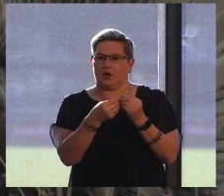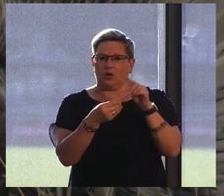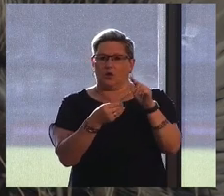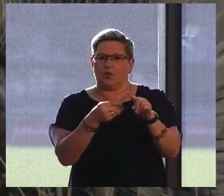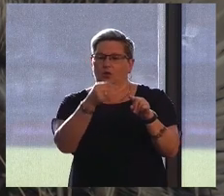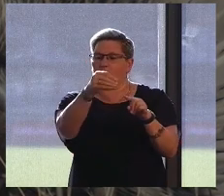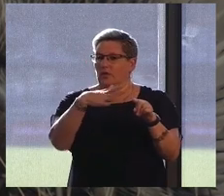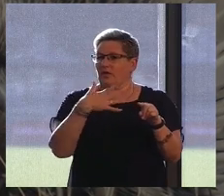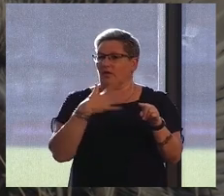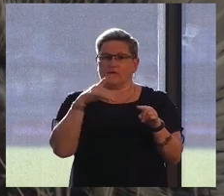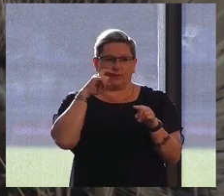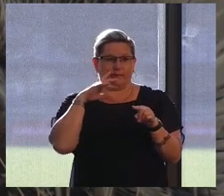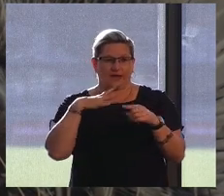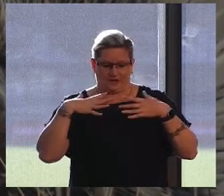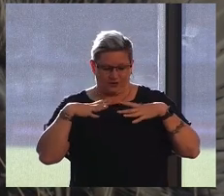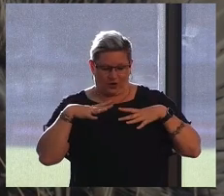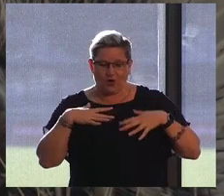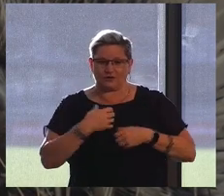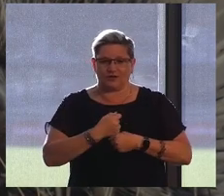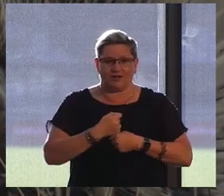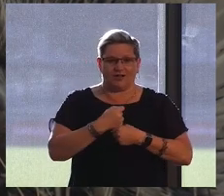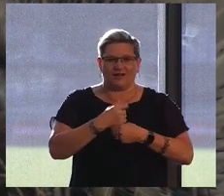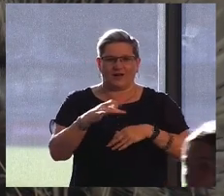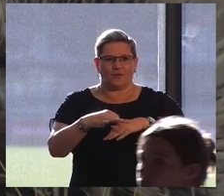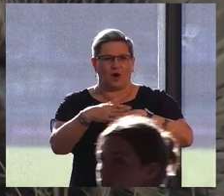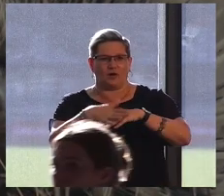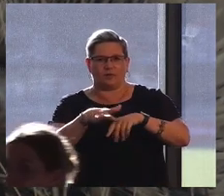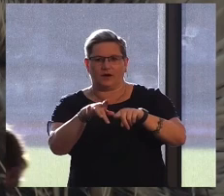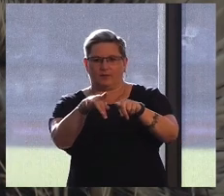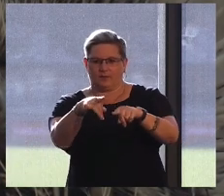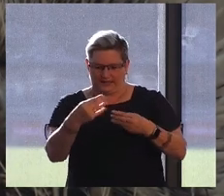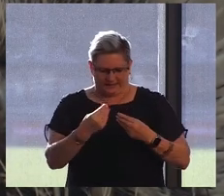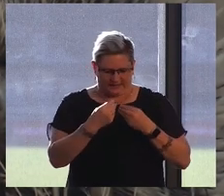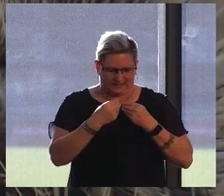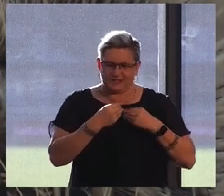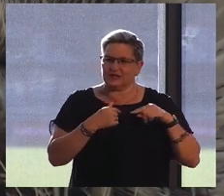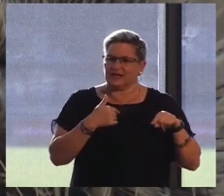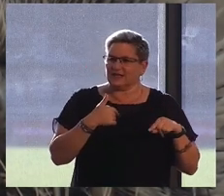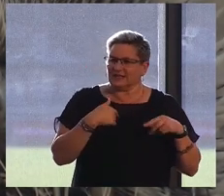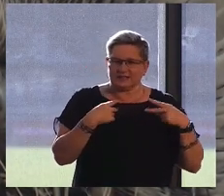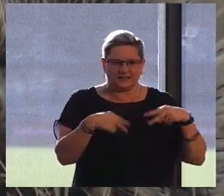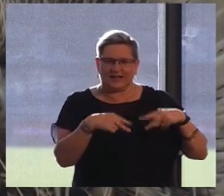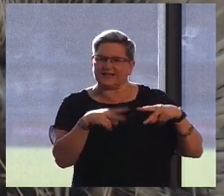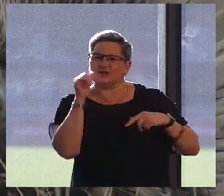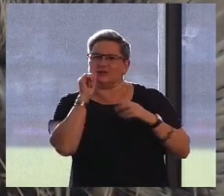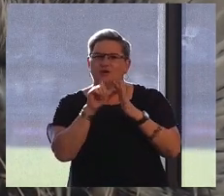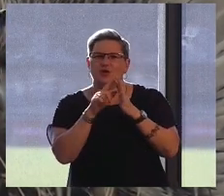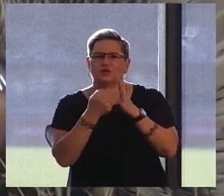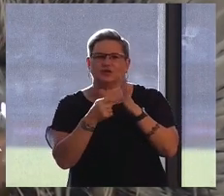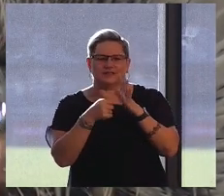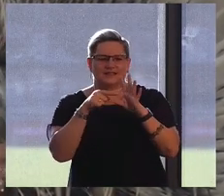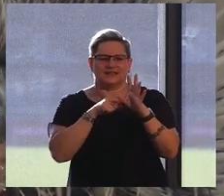bridal party. And we were asked this one favour, which was to learn the dance in the Dirty Dancing movie and be part